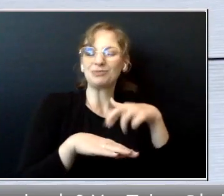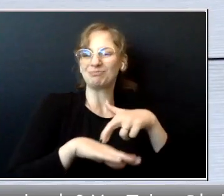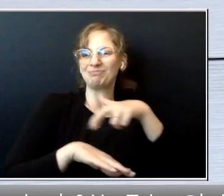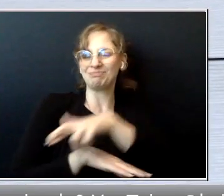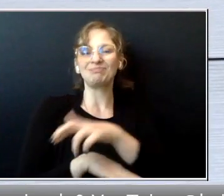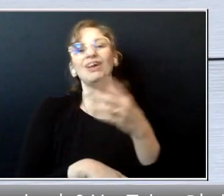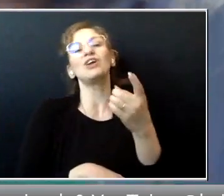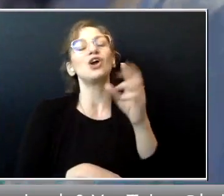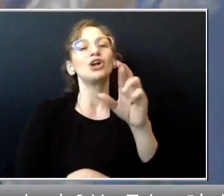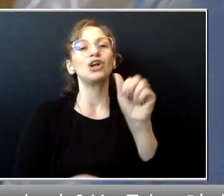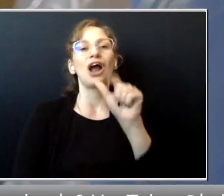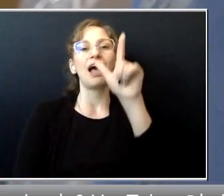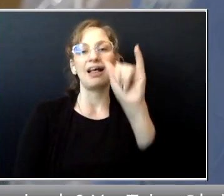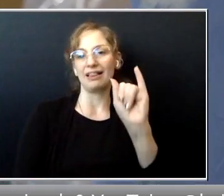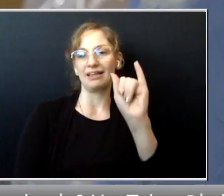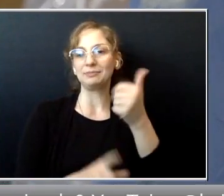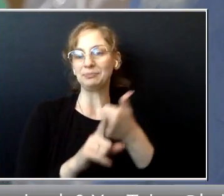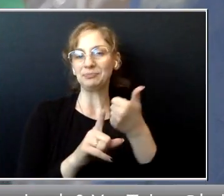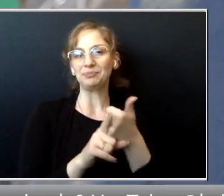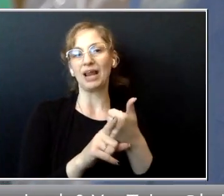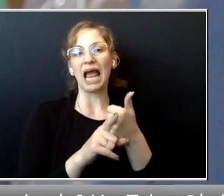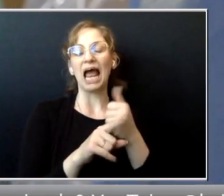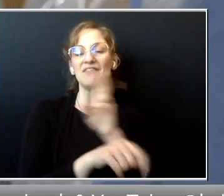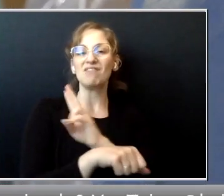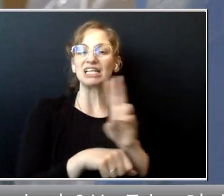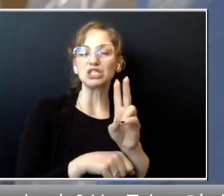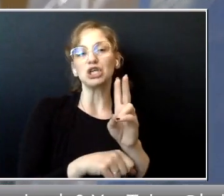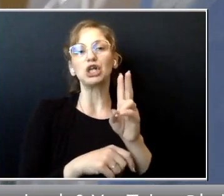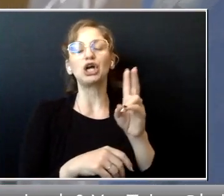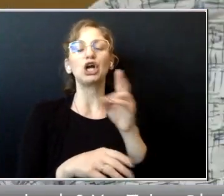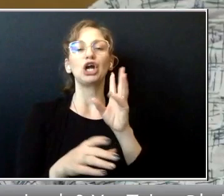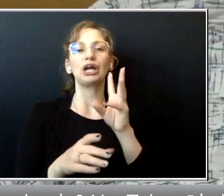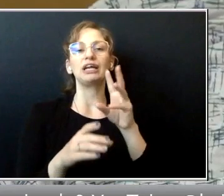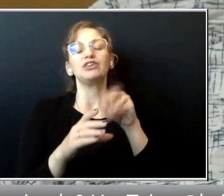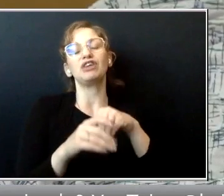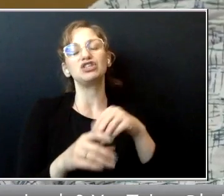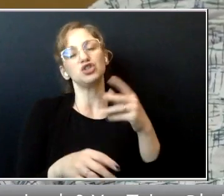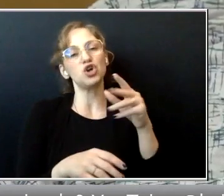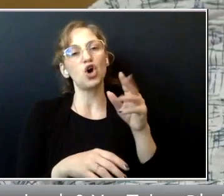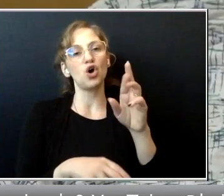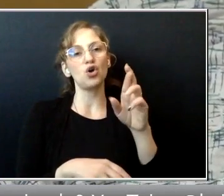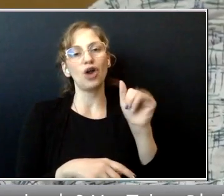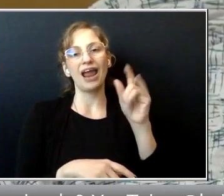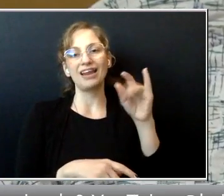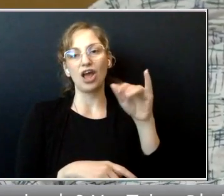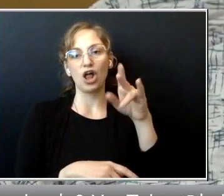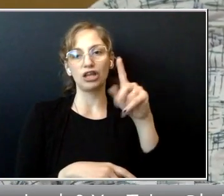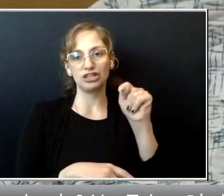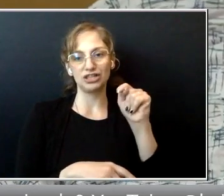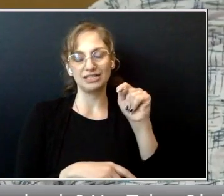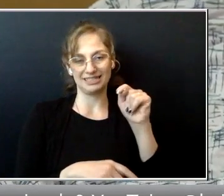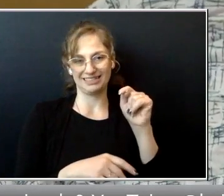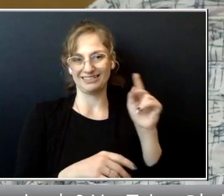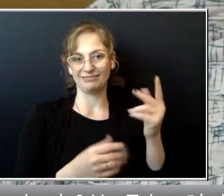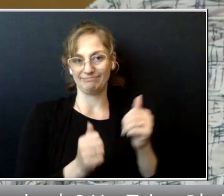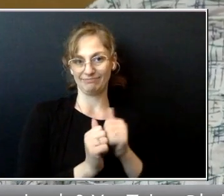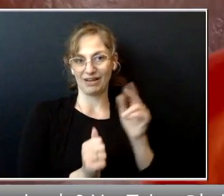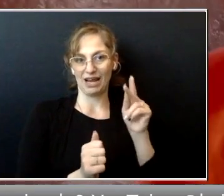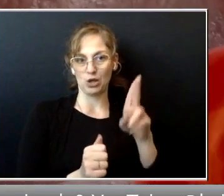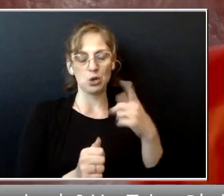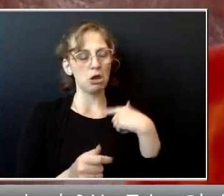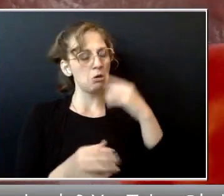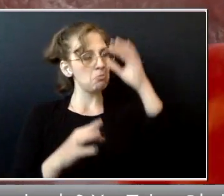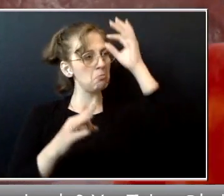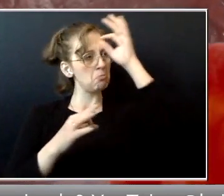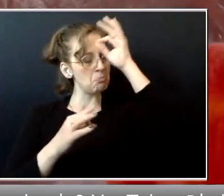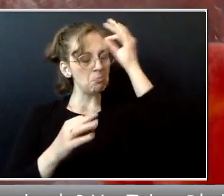interventional radiologist at the University of Kansas Health System. I didn't really know much about blood clots until I started researching it and found out that it